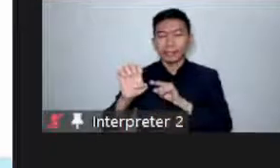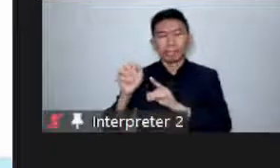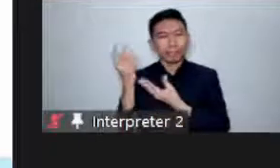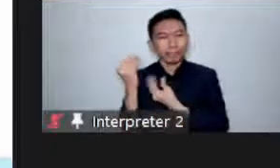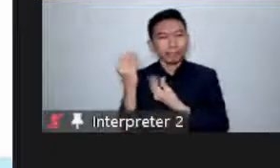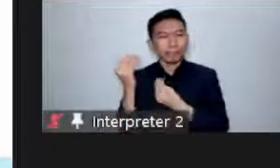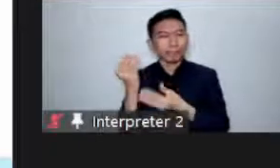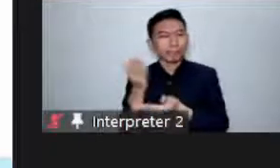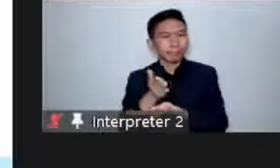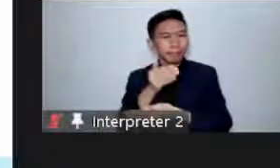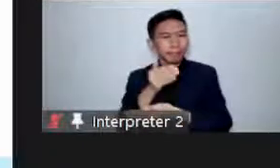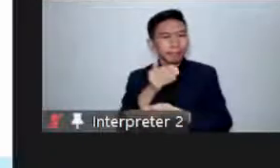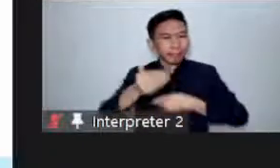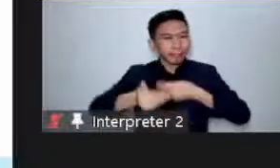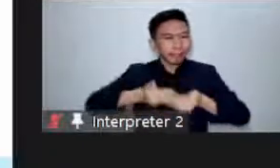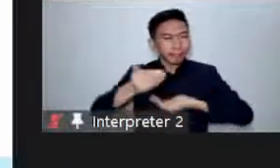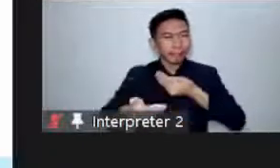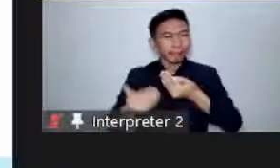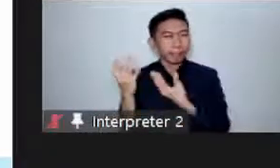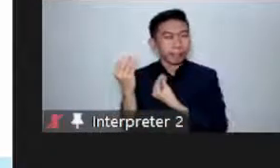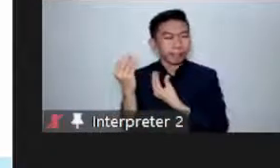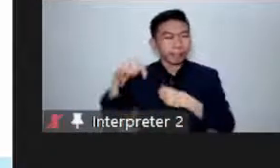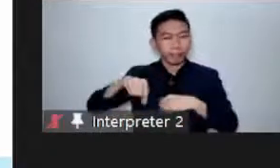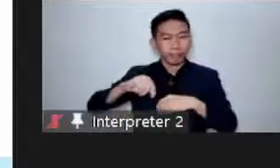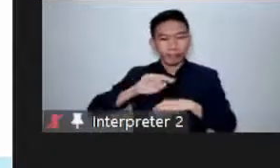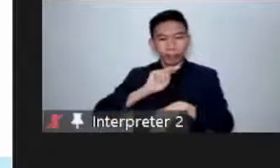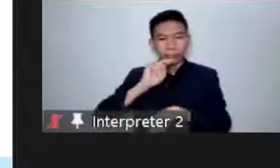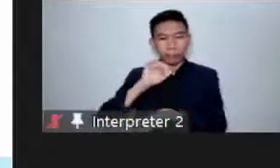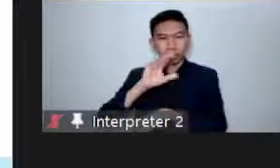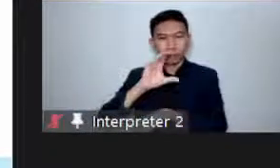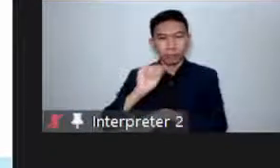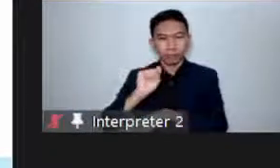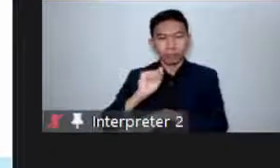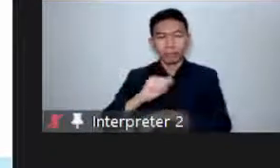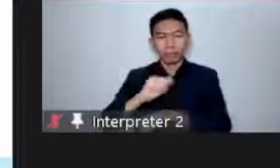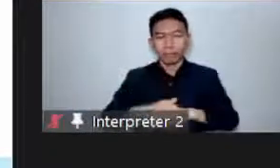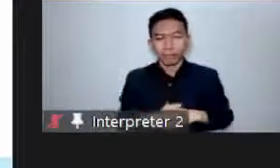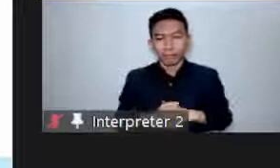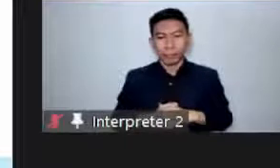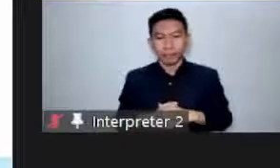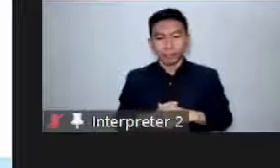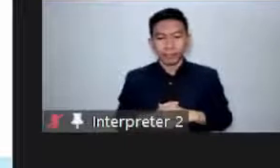National Integrated Cancer Control Act, or NICA, implementation.